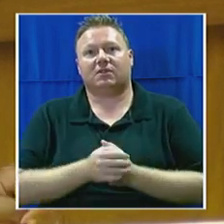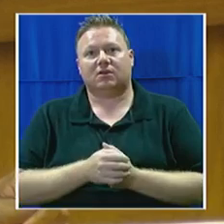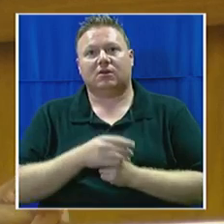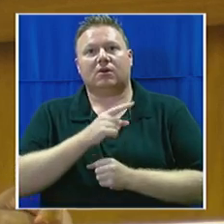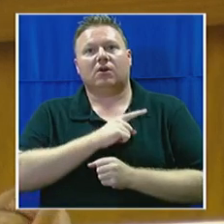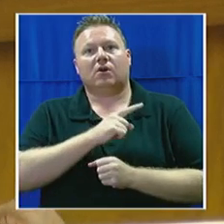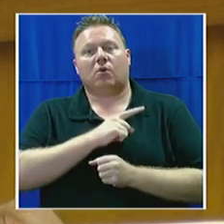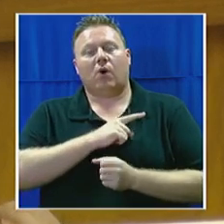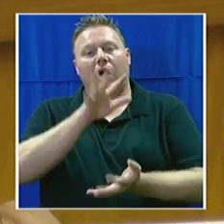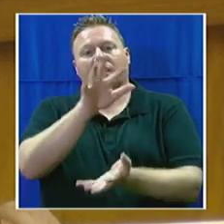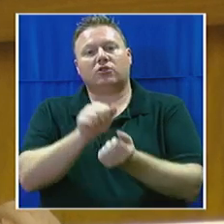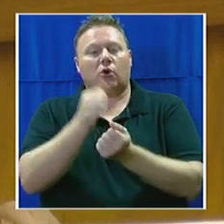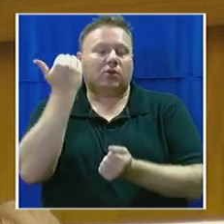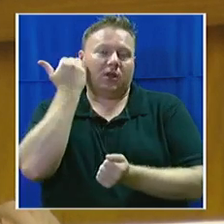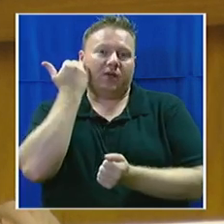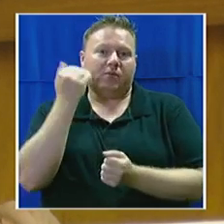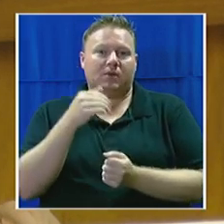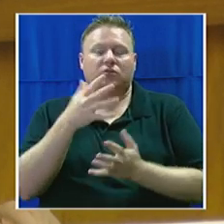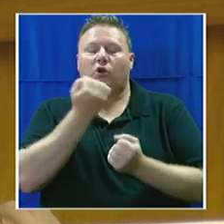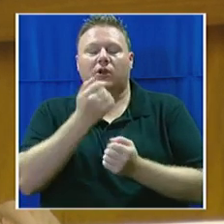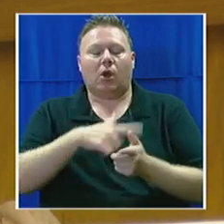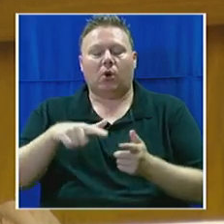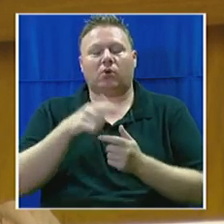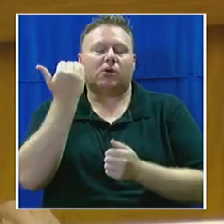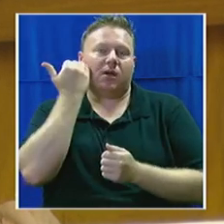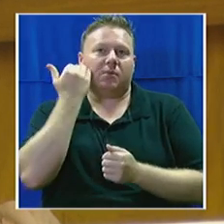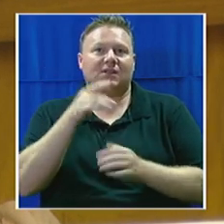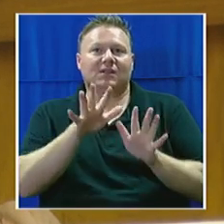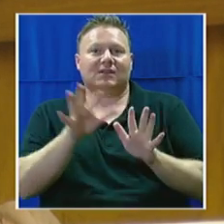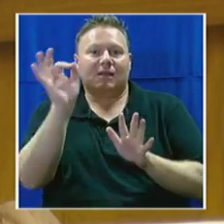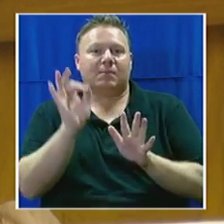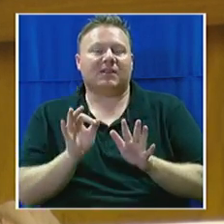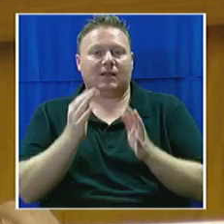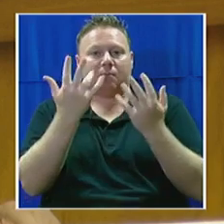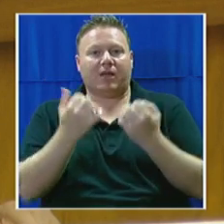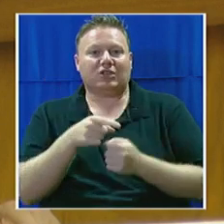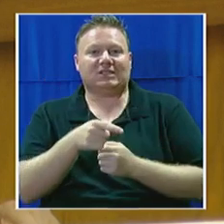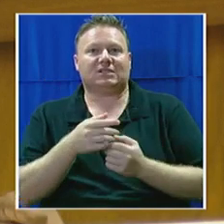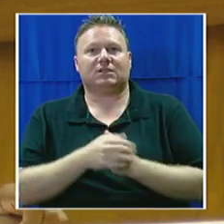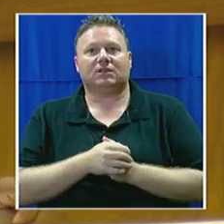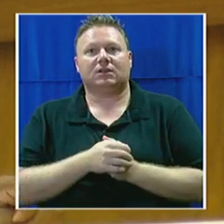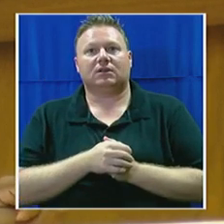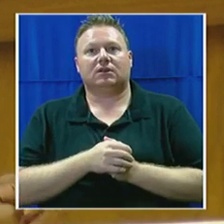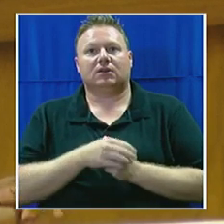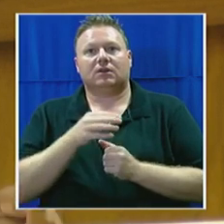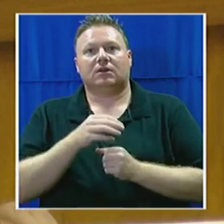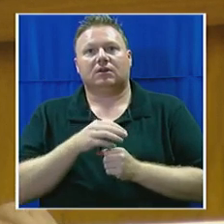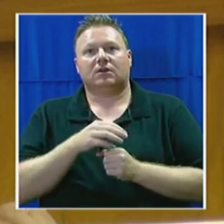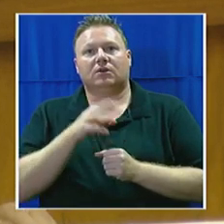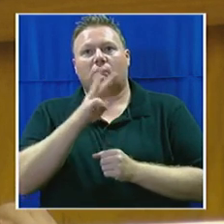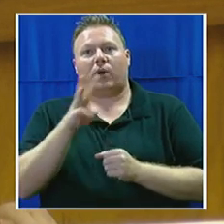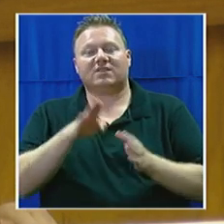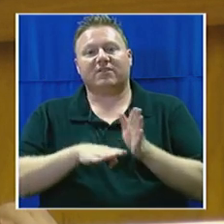why local government receives less than 10% of the budget is based on the Western developed